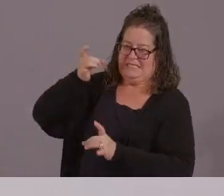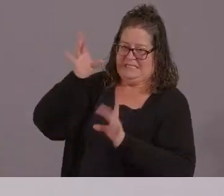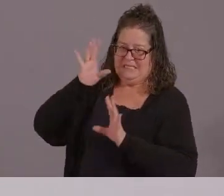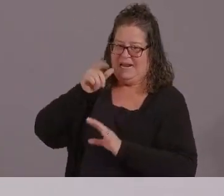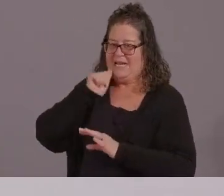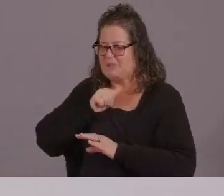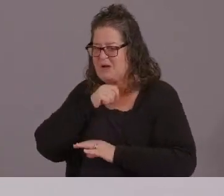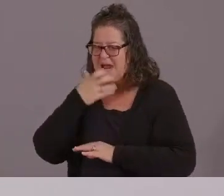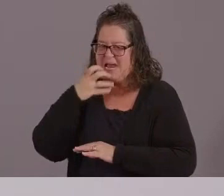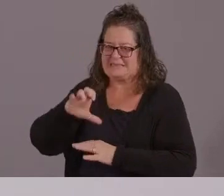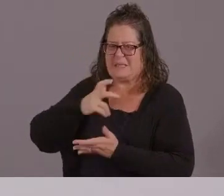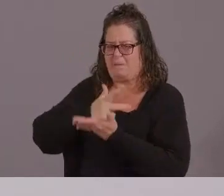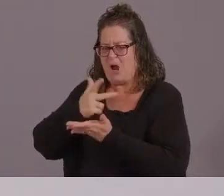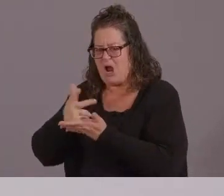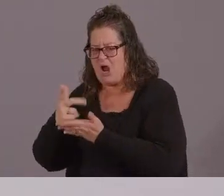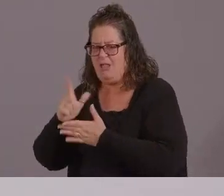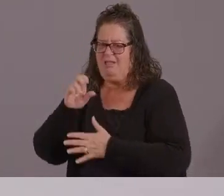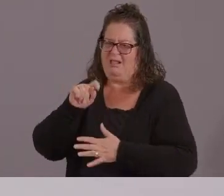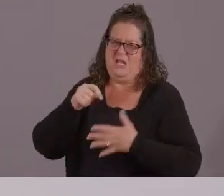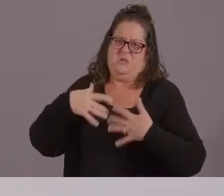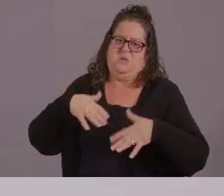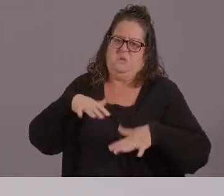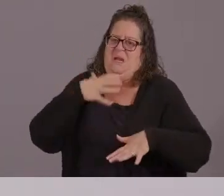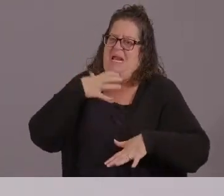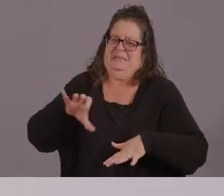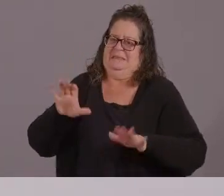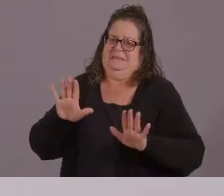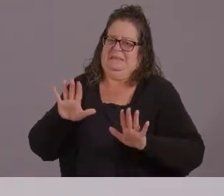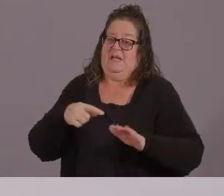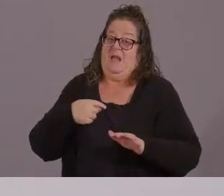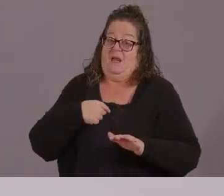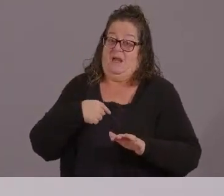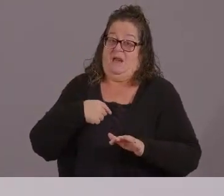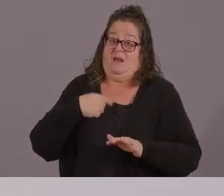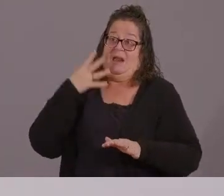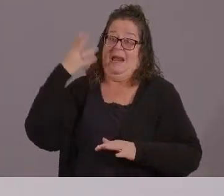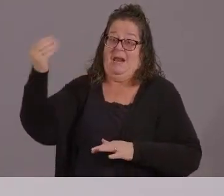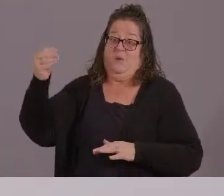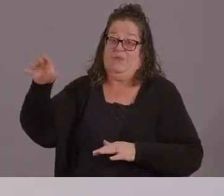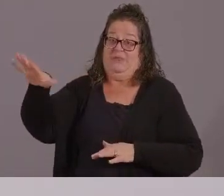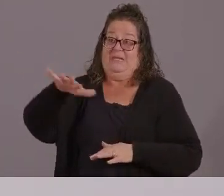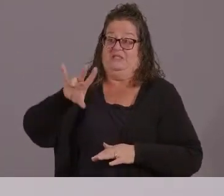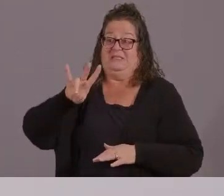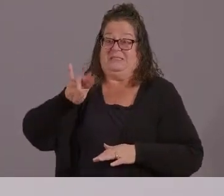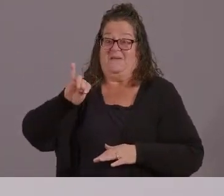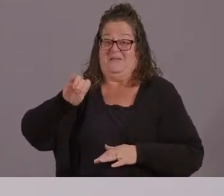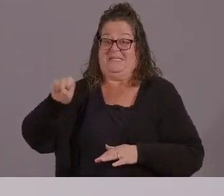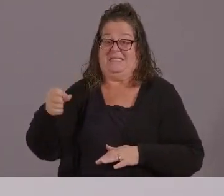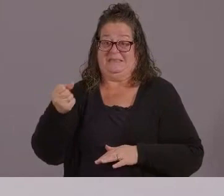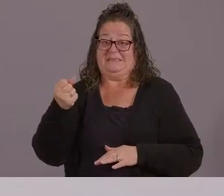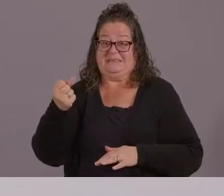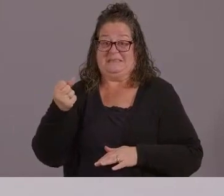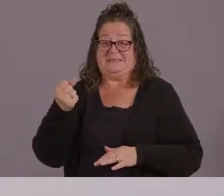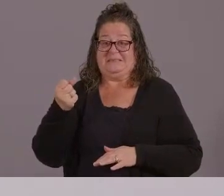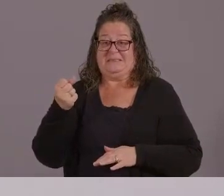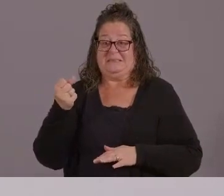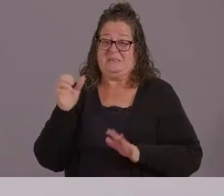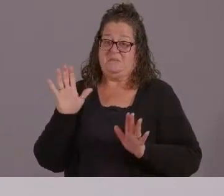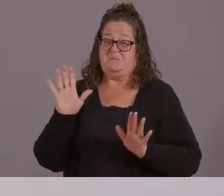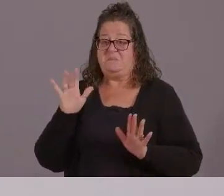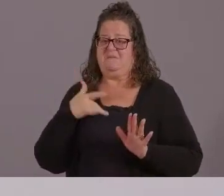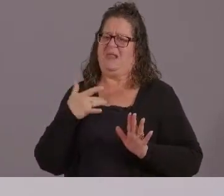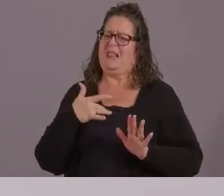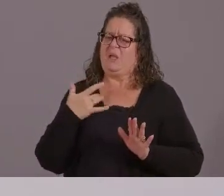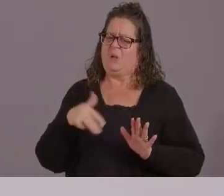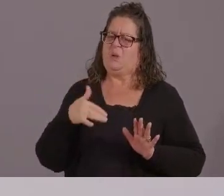lot, because I was out there the other day and it was 70 degrees and it already felt significantly warm out there. So we are trying to